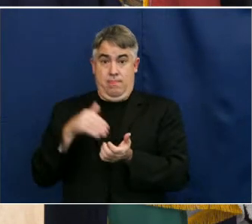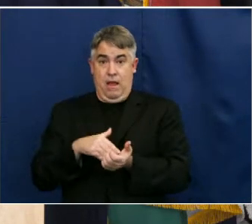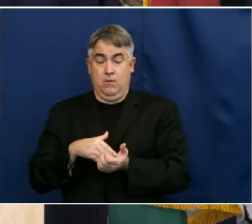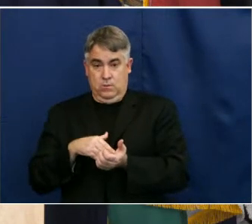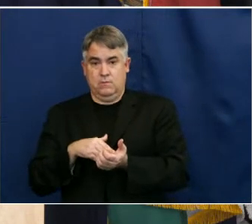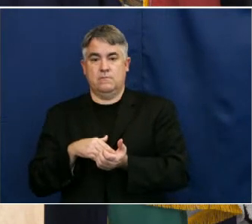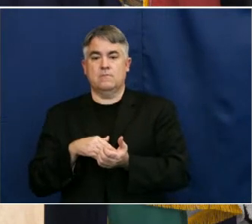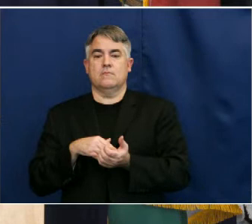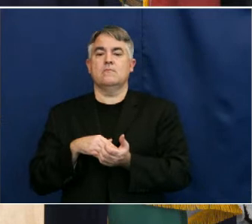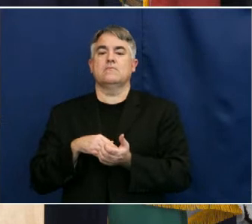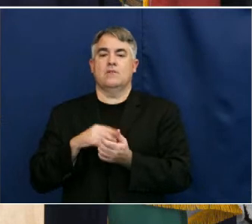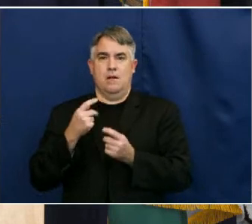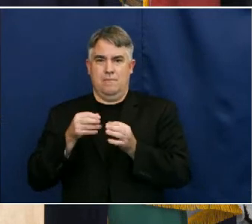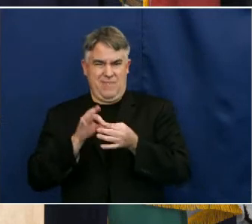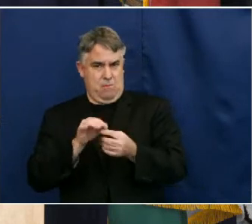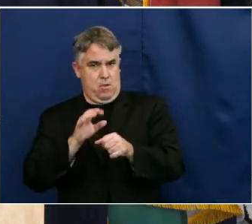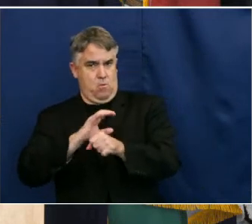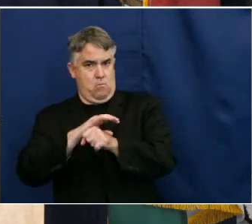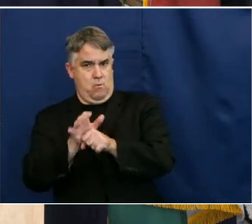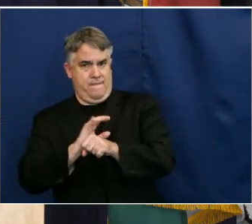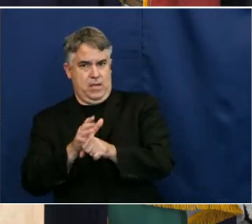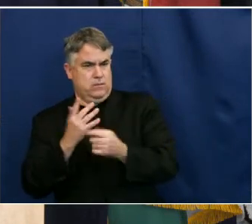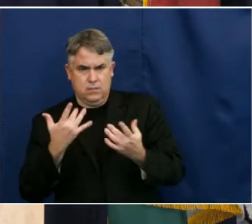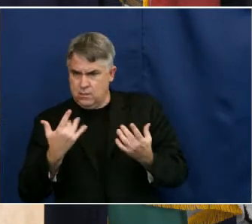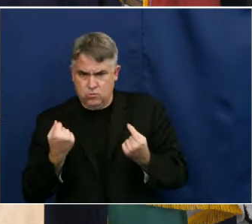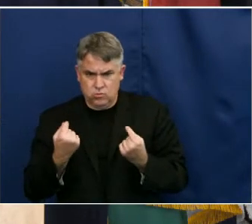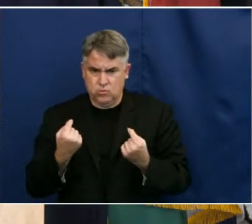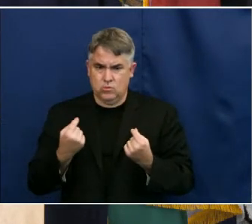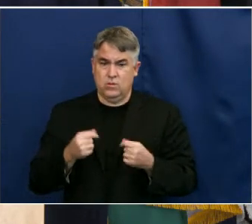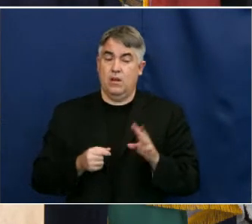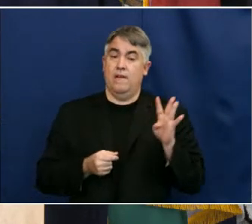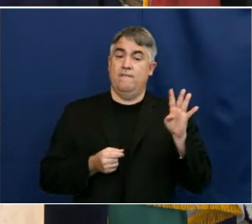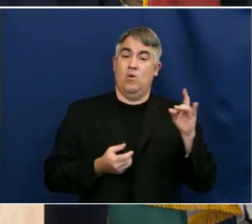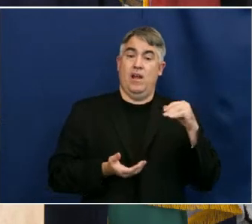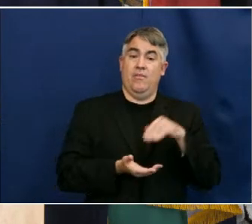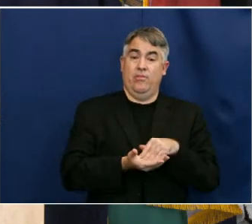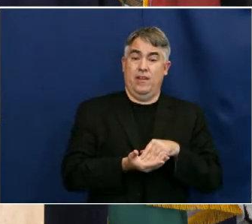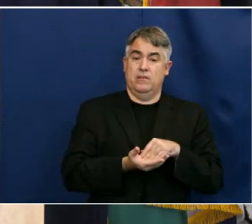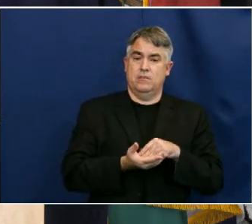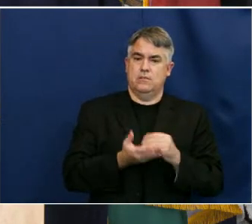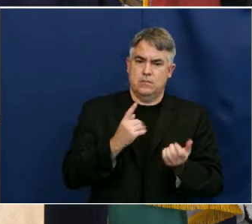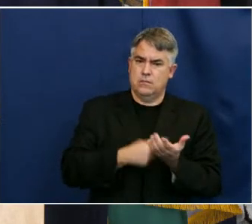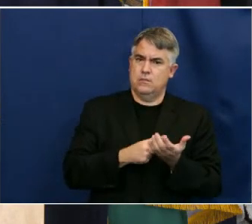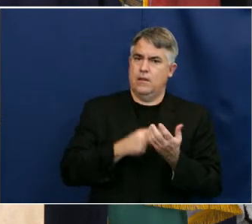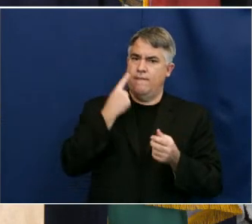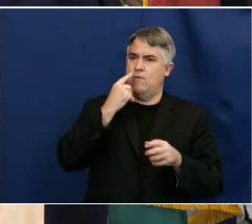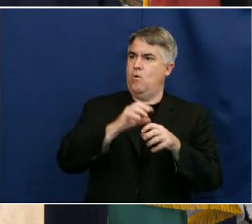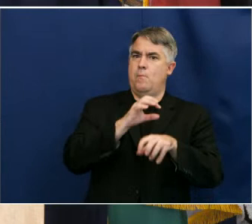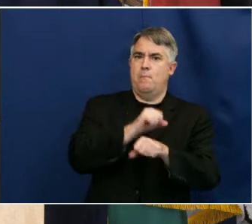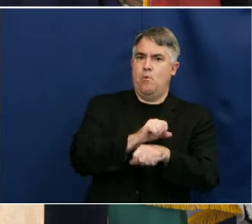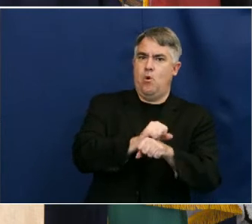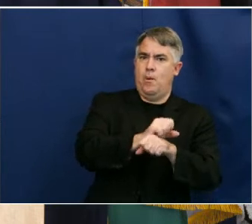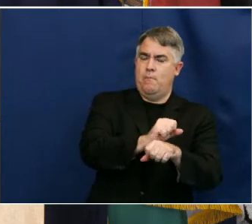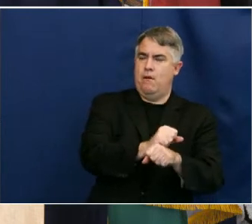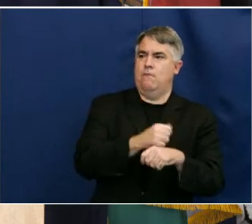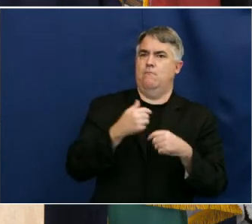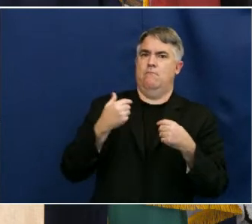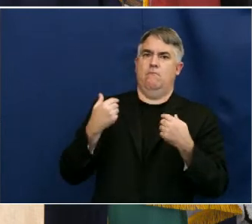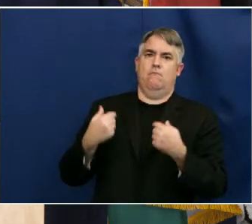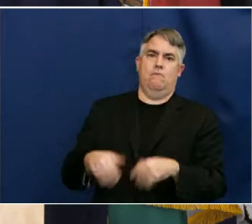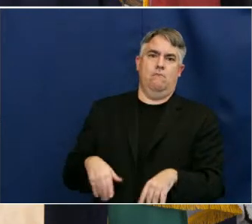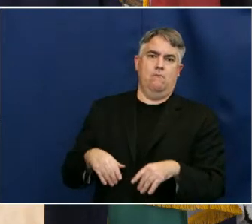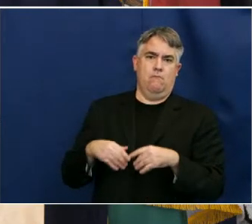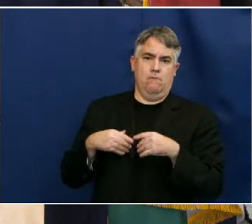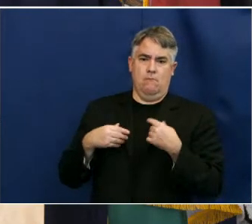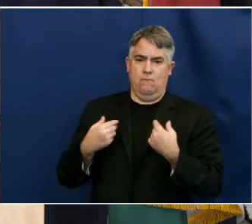over 45,000 specifically were vaccine or appointment information. And I am happy also to report that